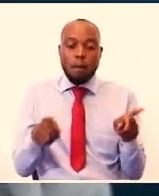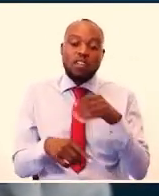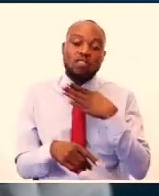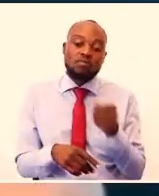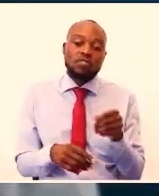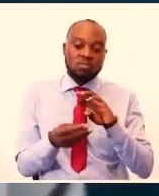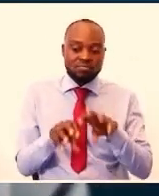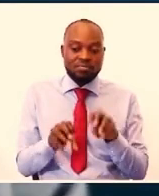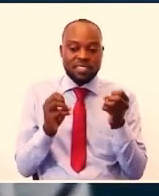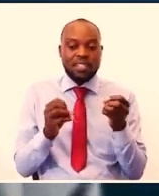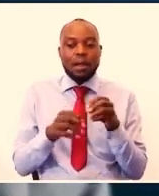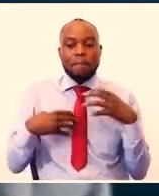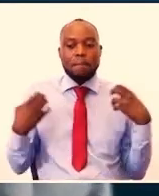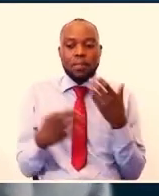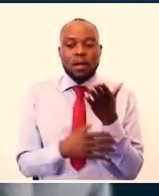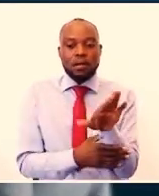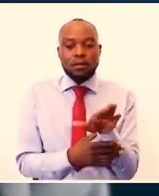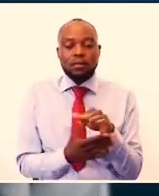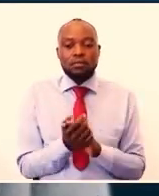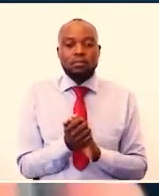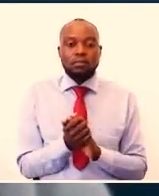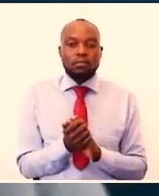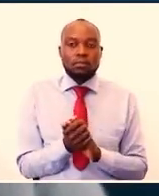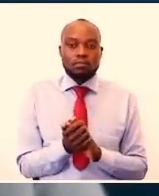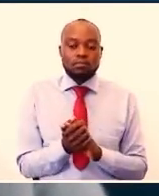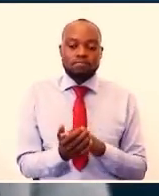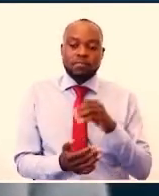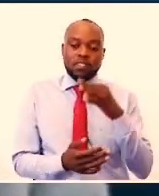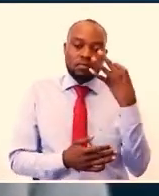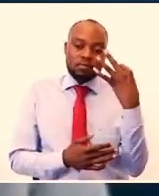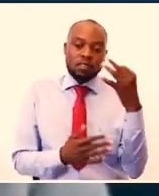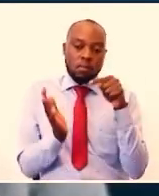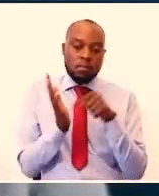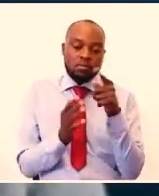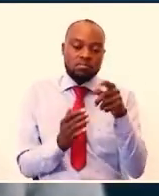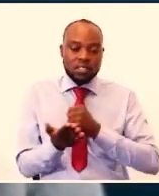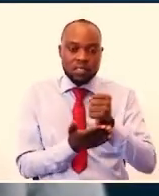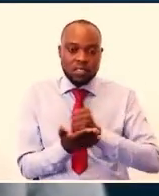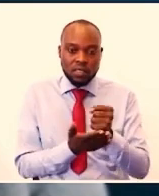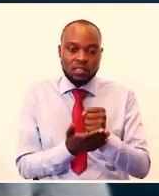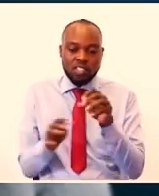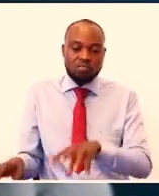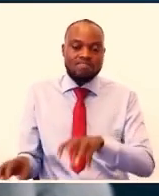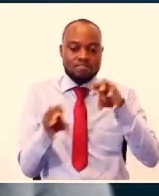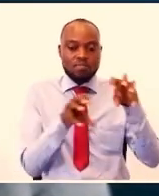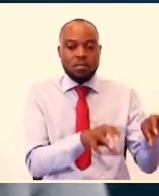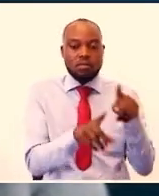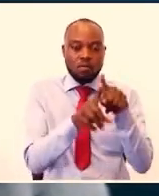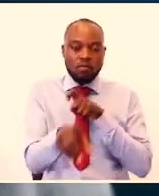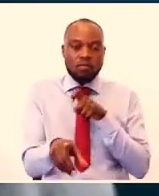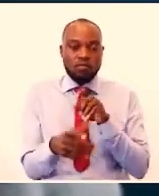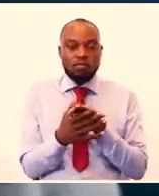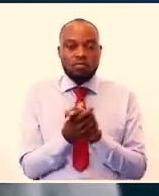And so these 3 points, I believe, should help us move away from not just